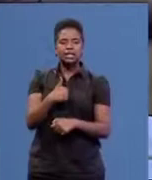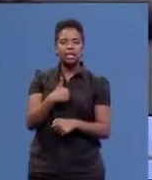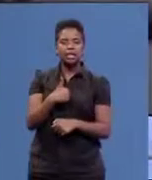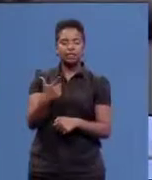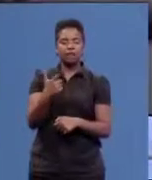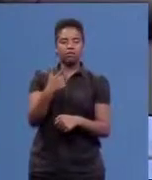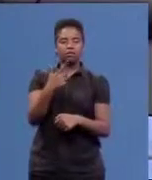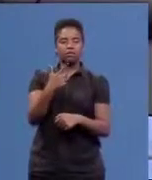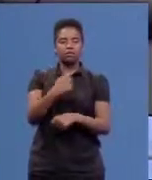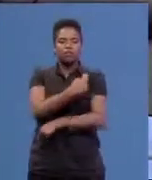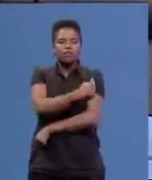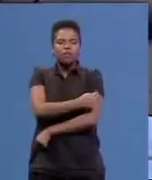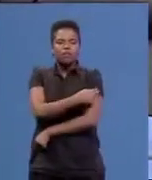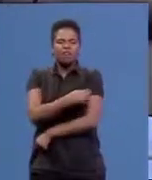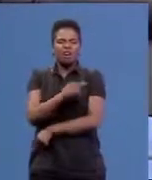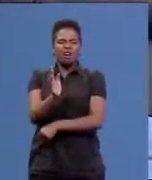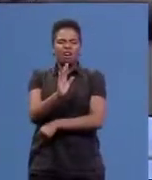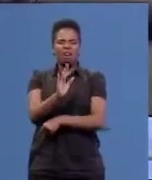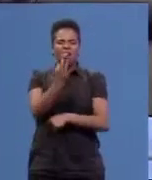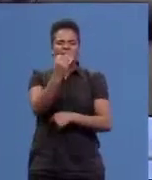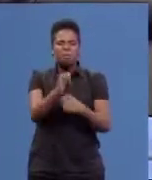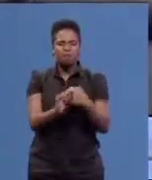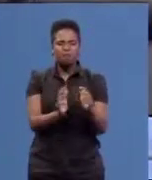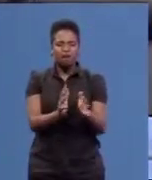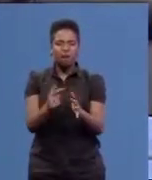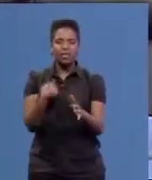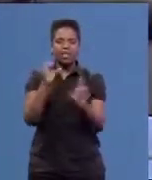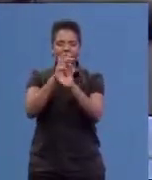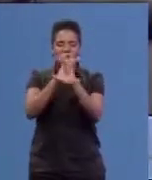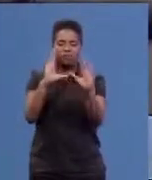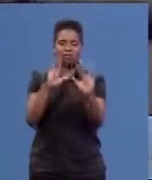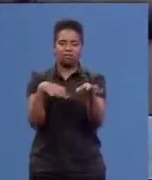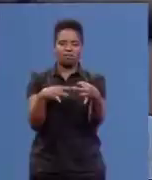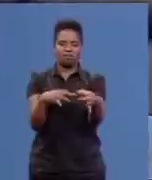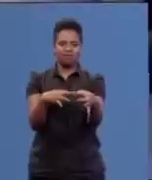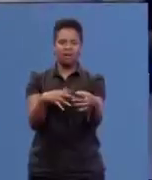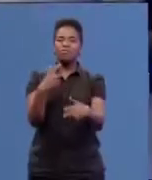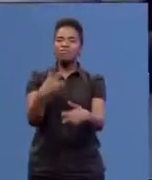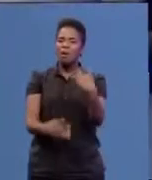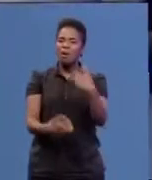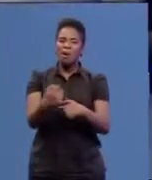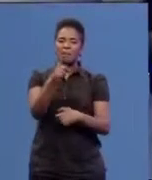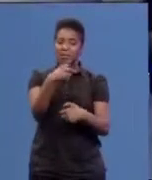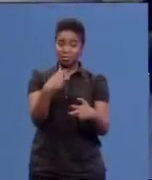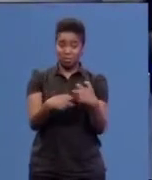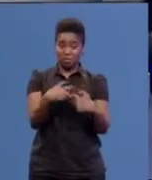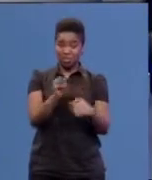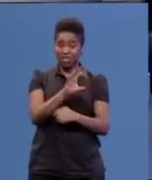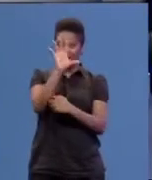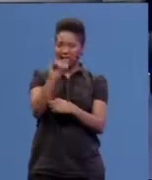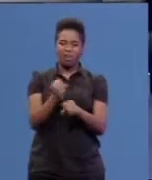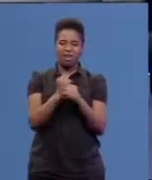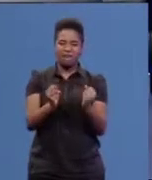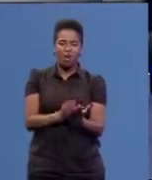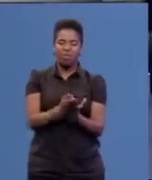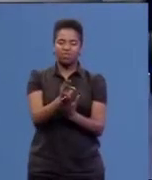direction, there was clear communication, and I was quite impressed. I think a lesson for him is that we must deal with immortality too, Robert. Asizos